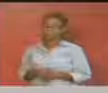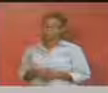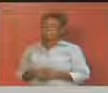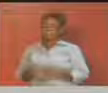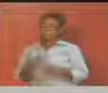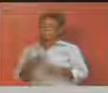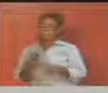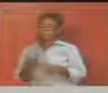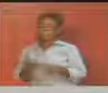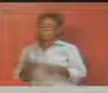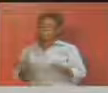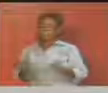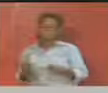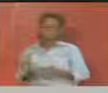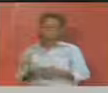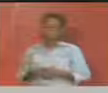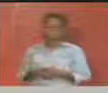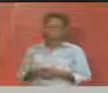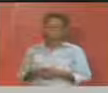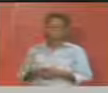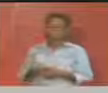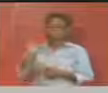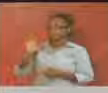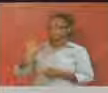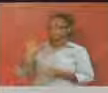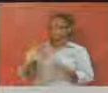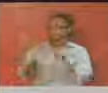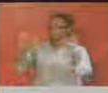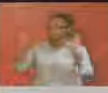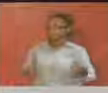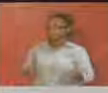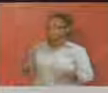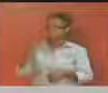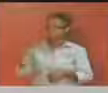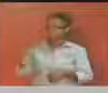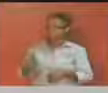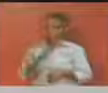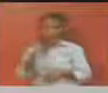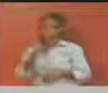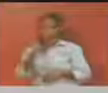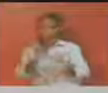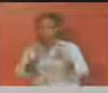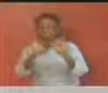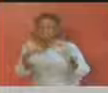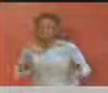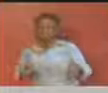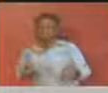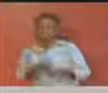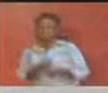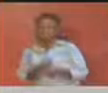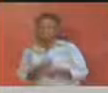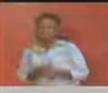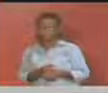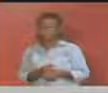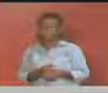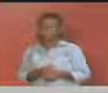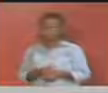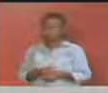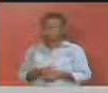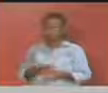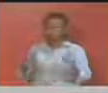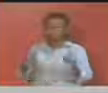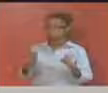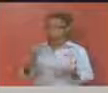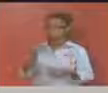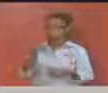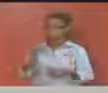in every single plant that WHO approves is there is a site visit that is done. So the WHO team actually visits the plant